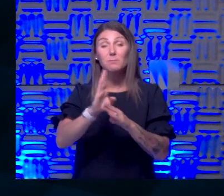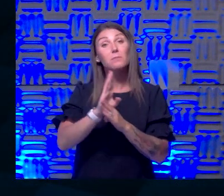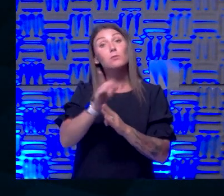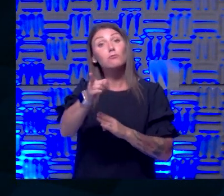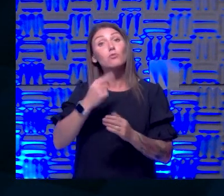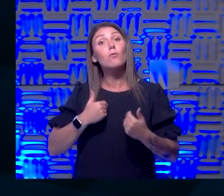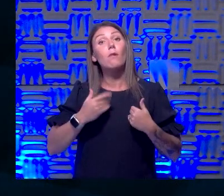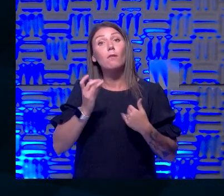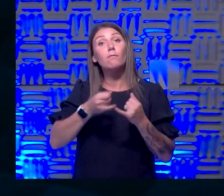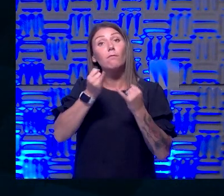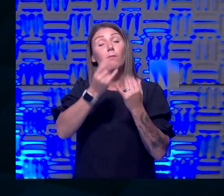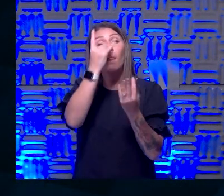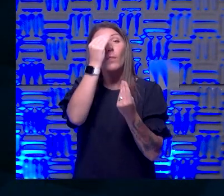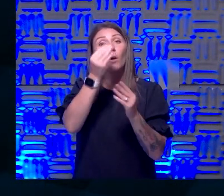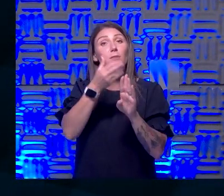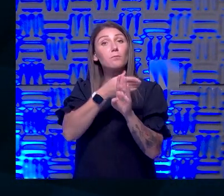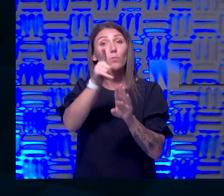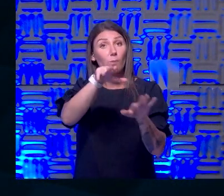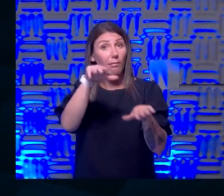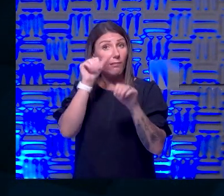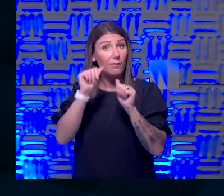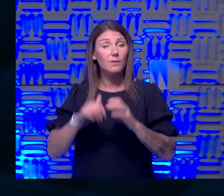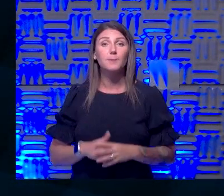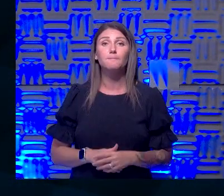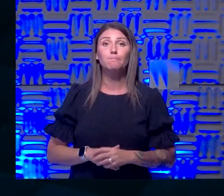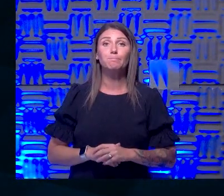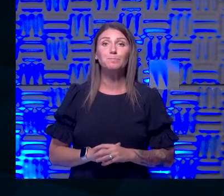final thoughts before we let you go?